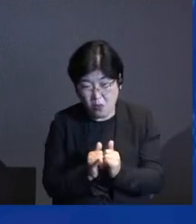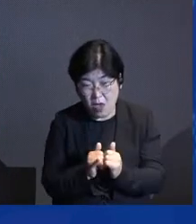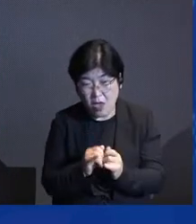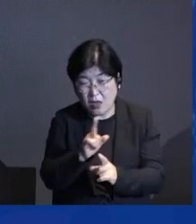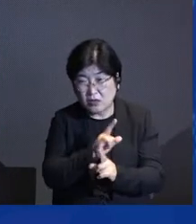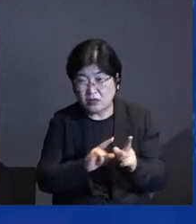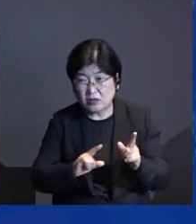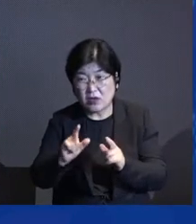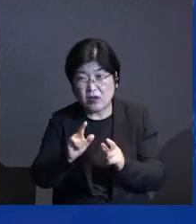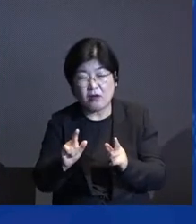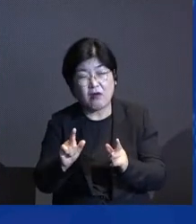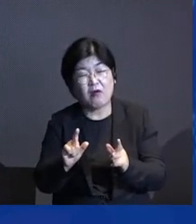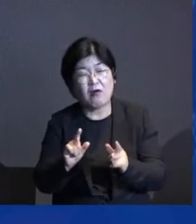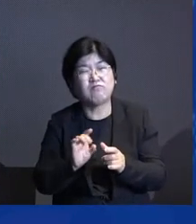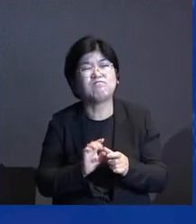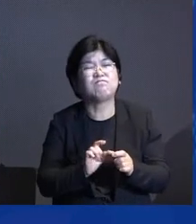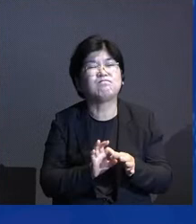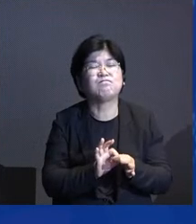And